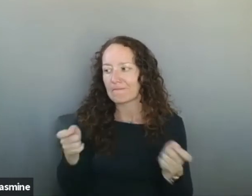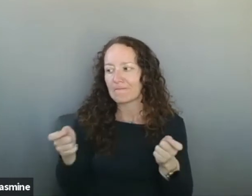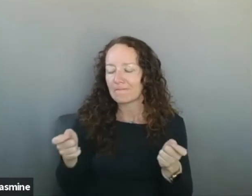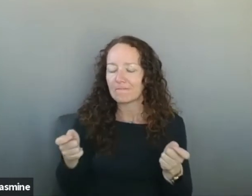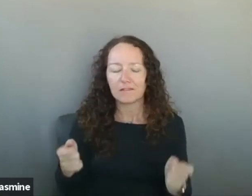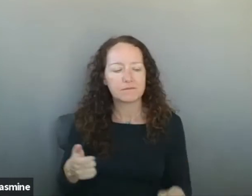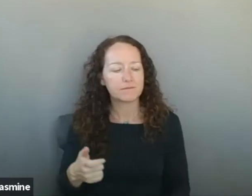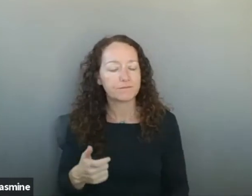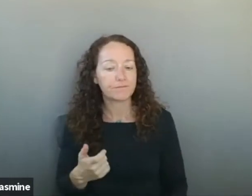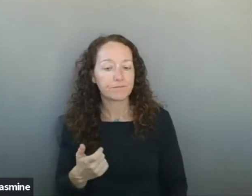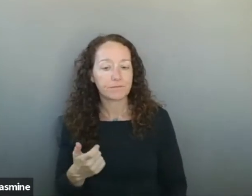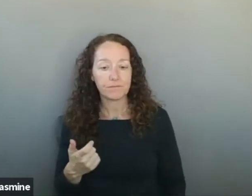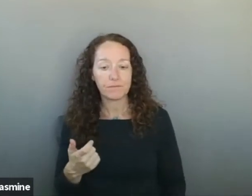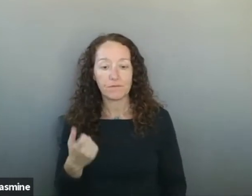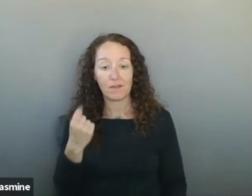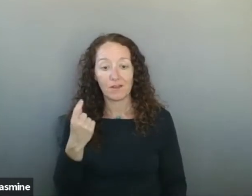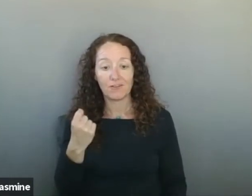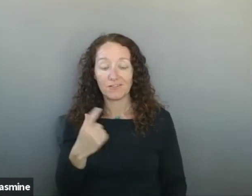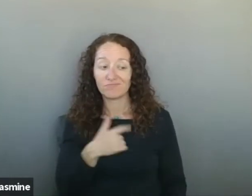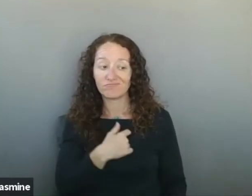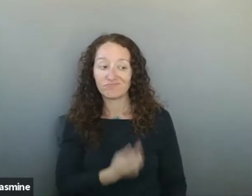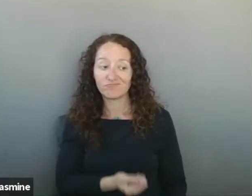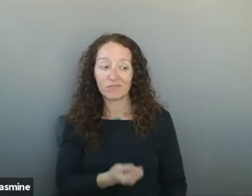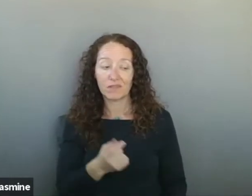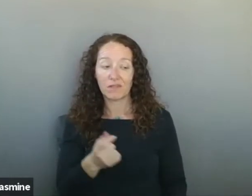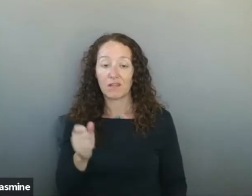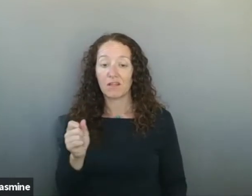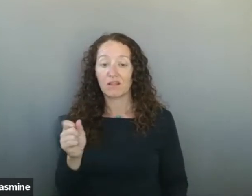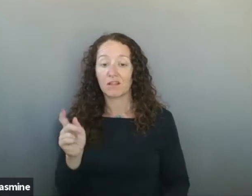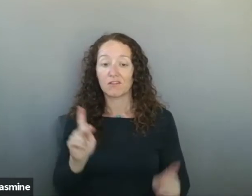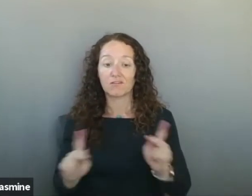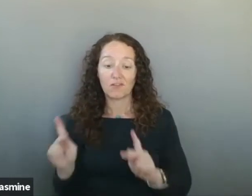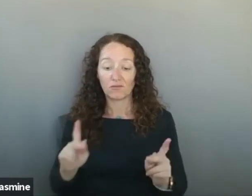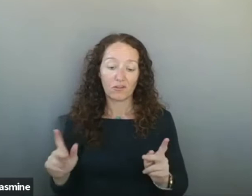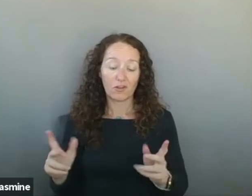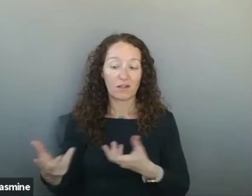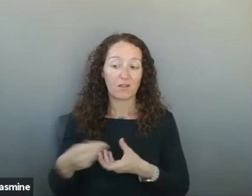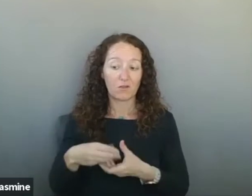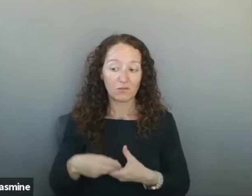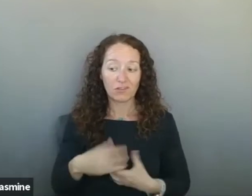happens at the pace of white people and never before.